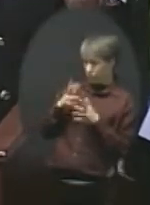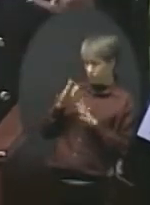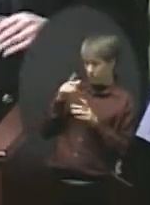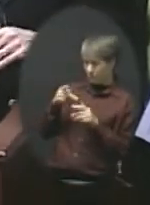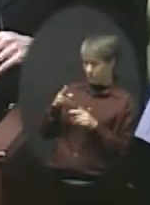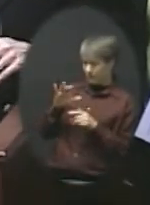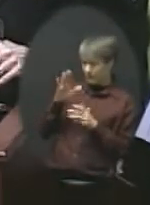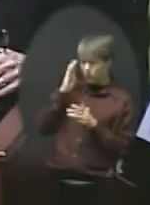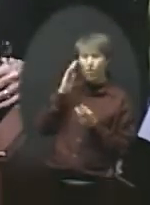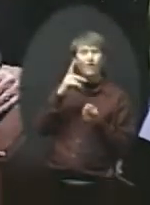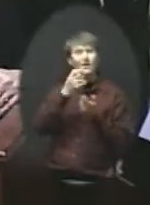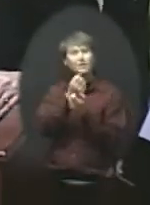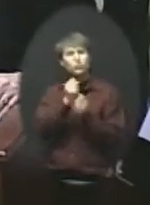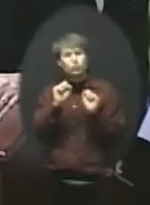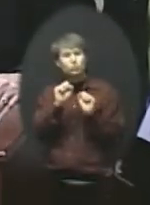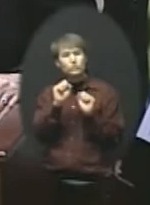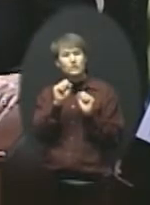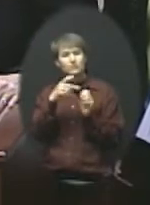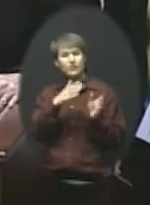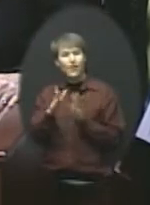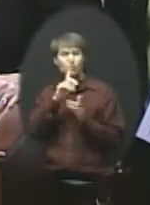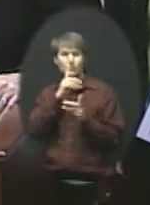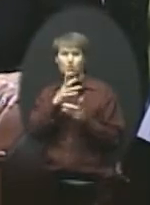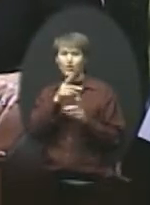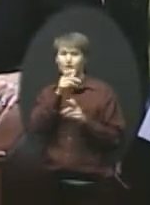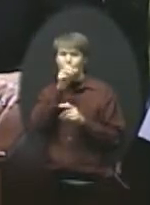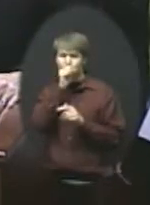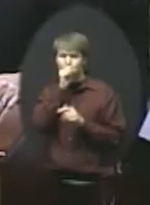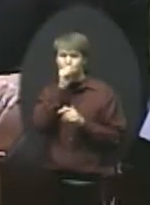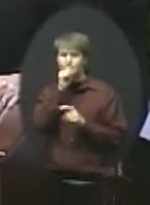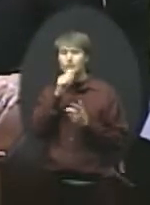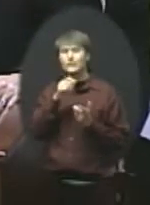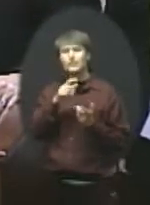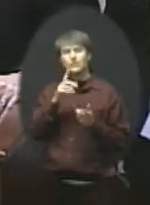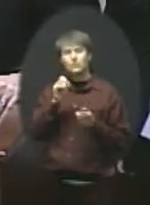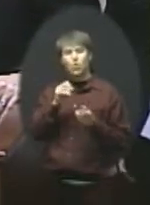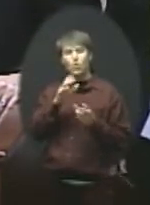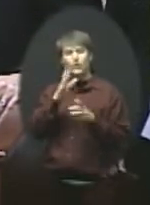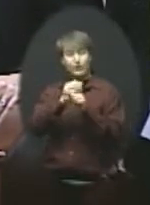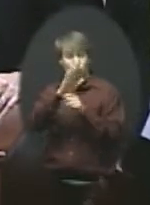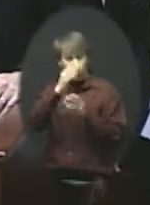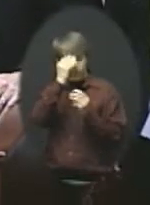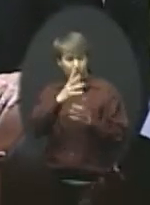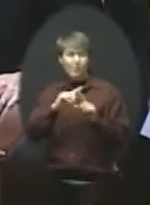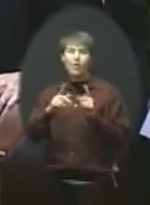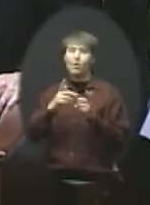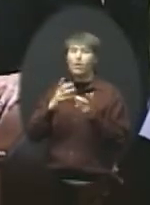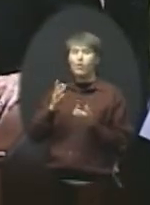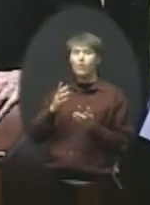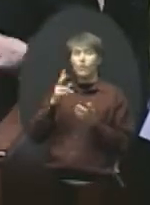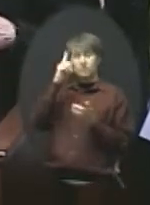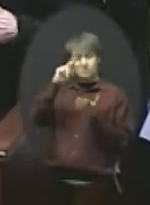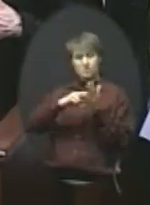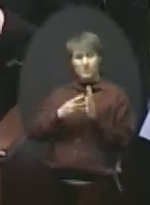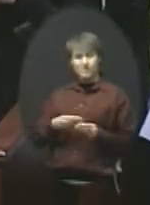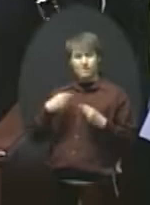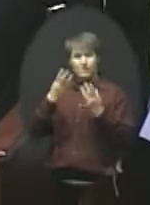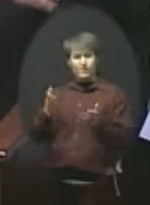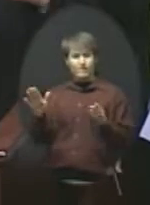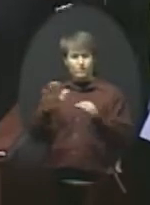okay, a security plan, and we'd like to keep it secure and get your input, though. So we have intentions to bring bring a full report that has that and some